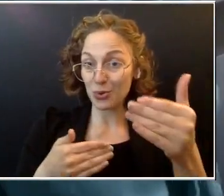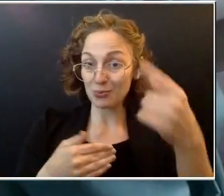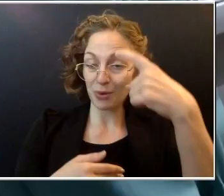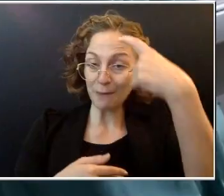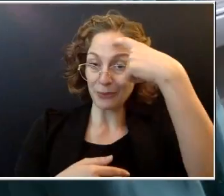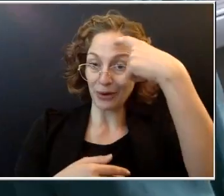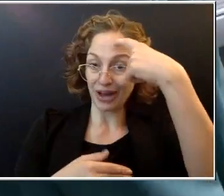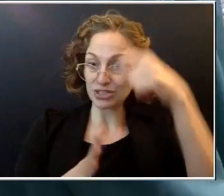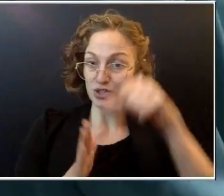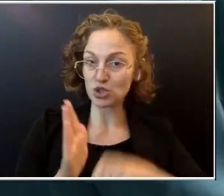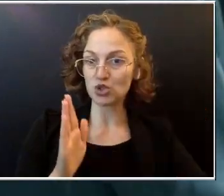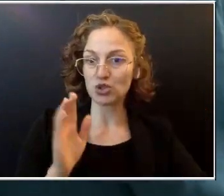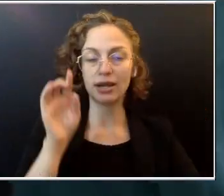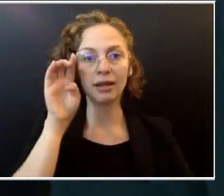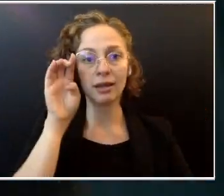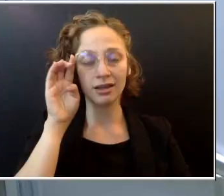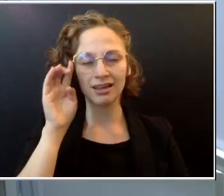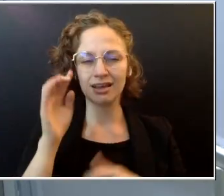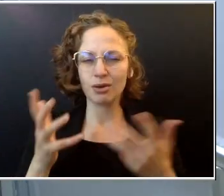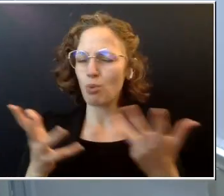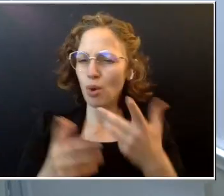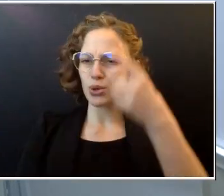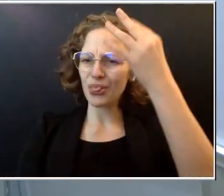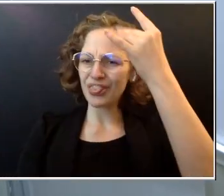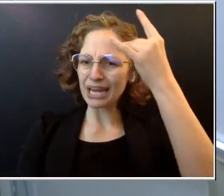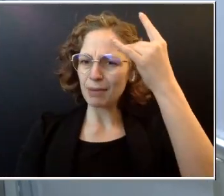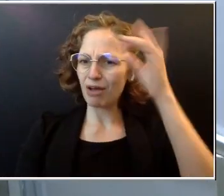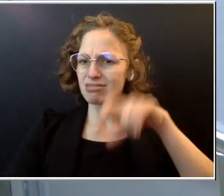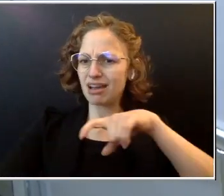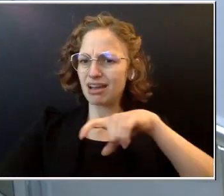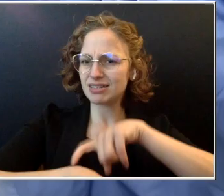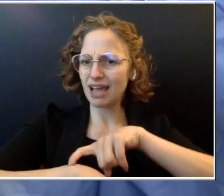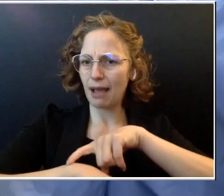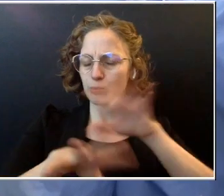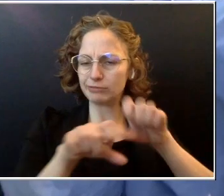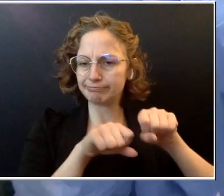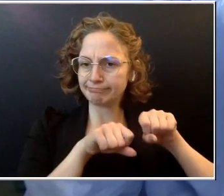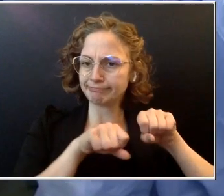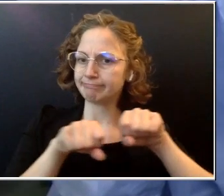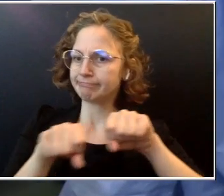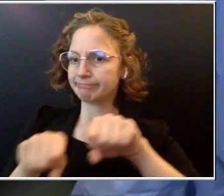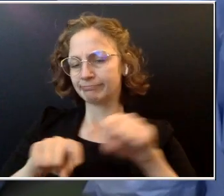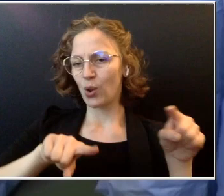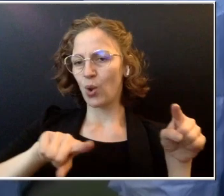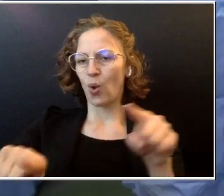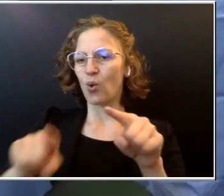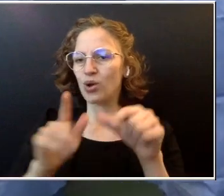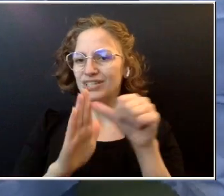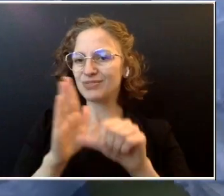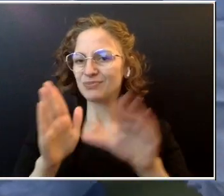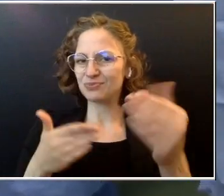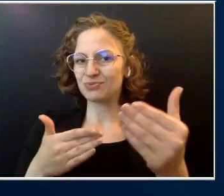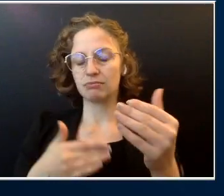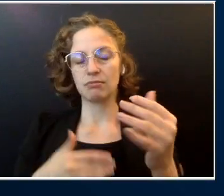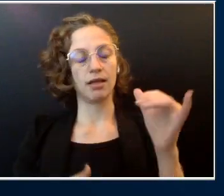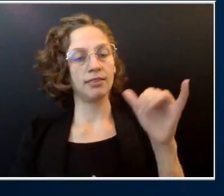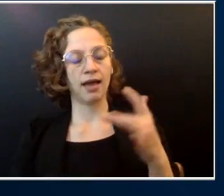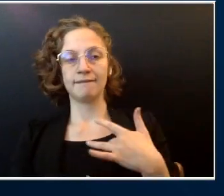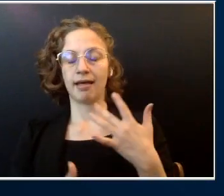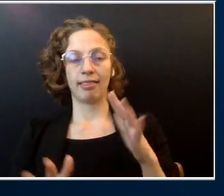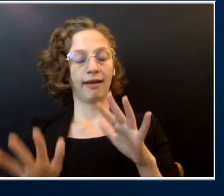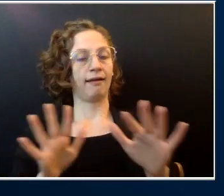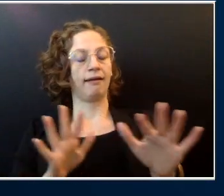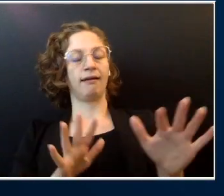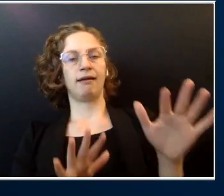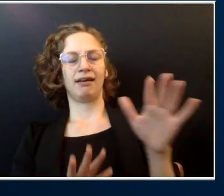what were you thinking when you were heading back? That was just another surreal part. That was another, like, okay,